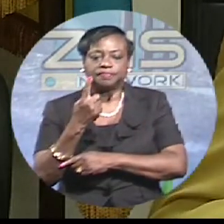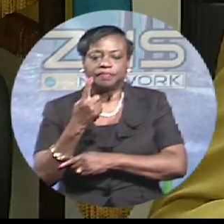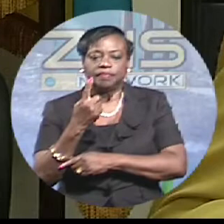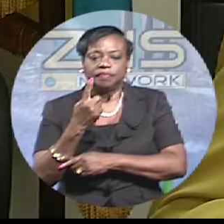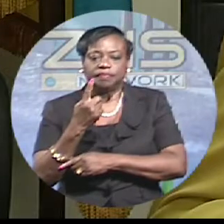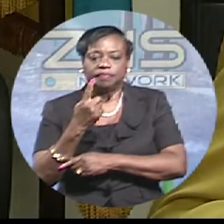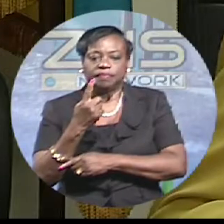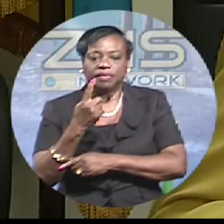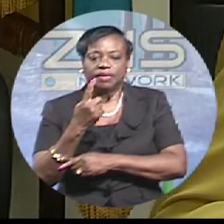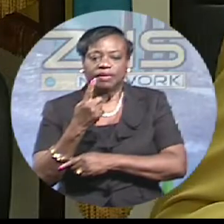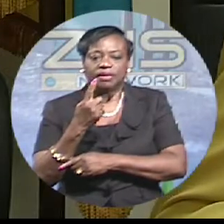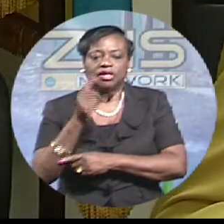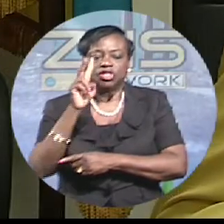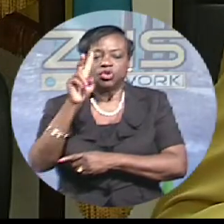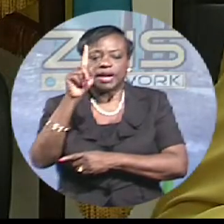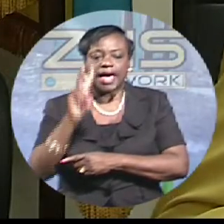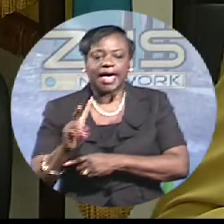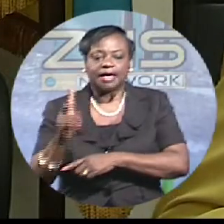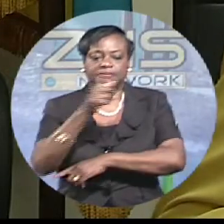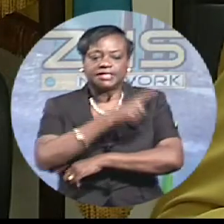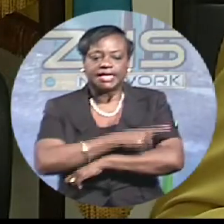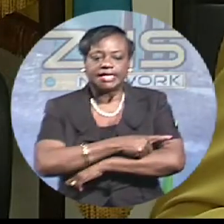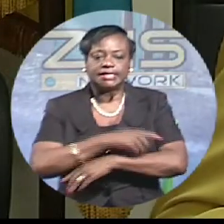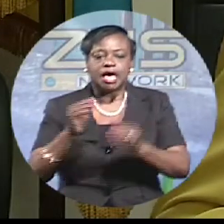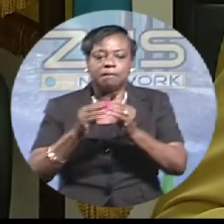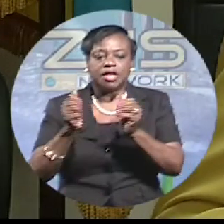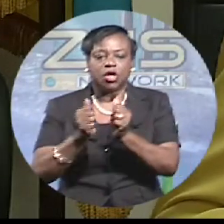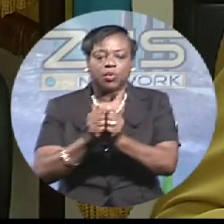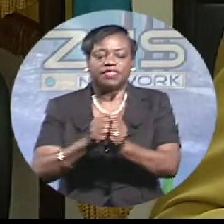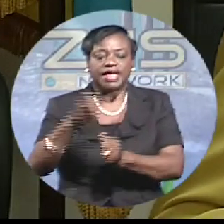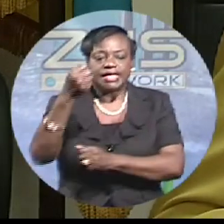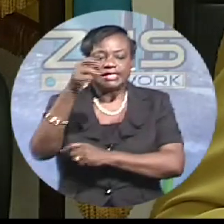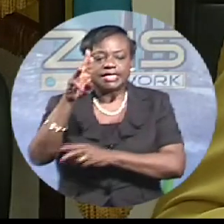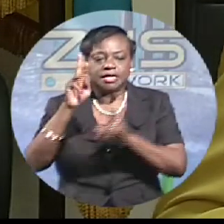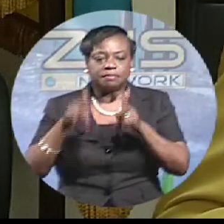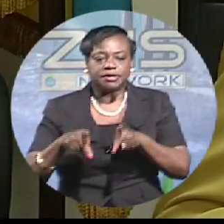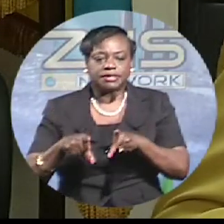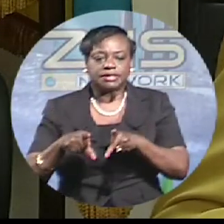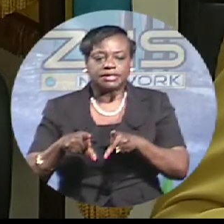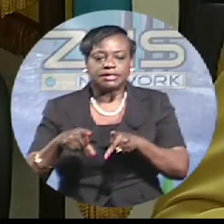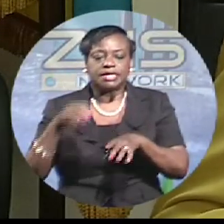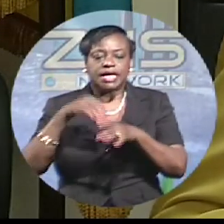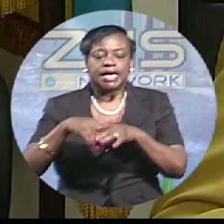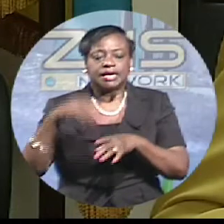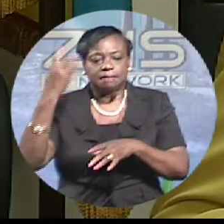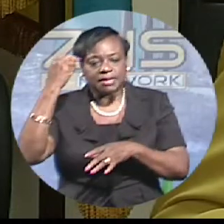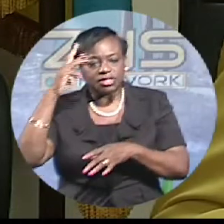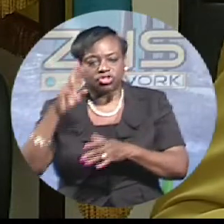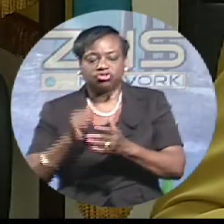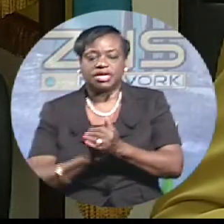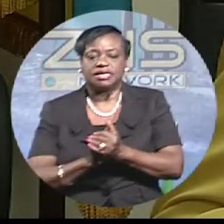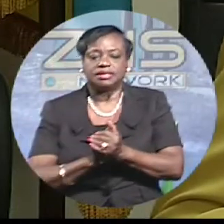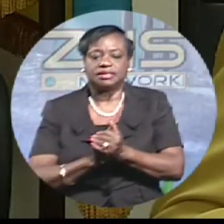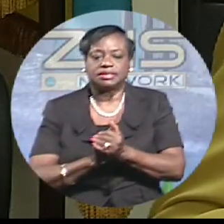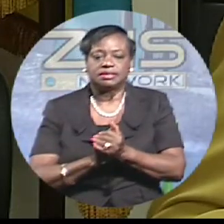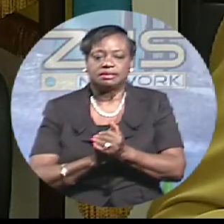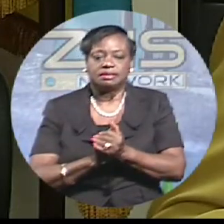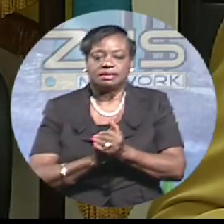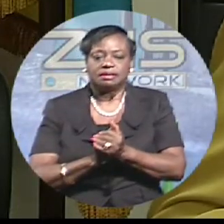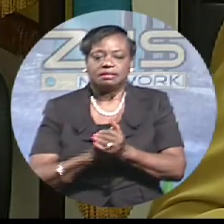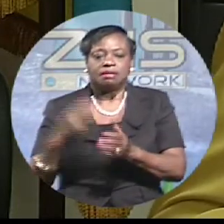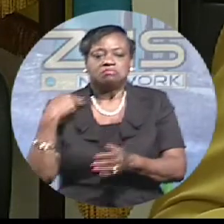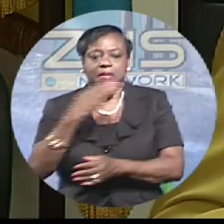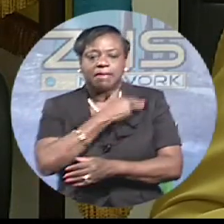will be dedicated to meetings with senior officials from various ministries, fisheries ministries from the various member